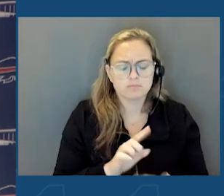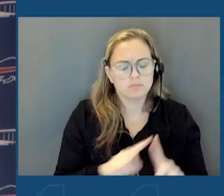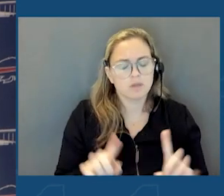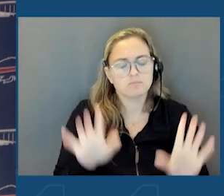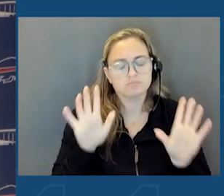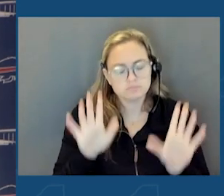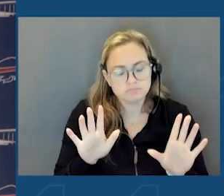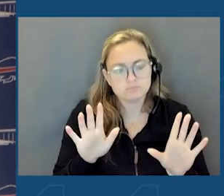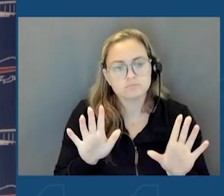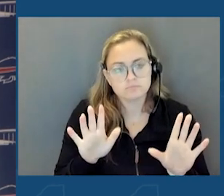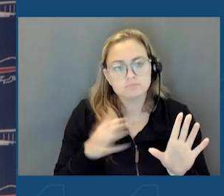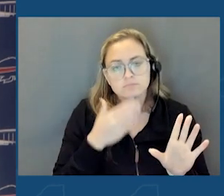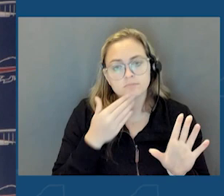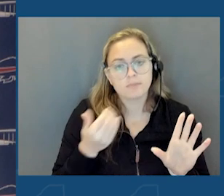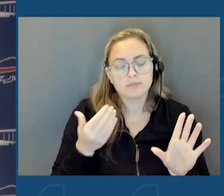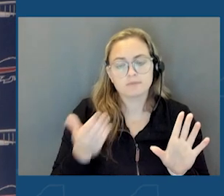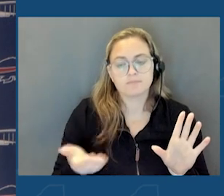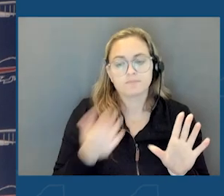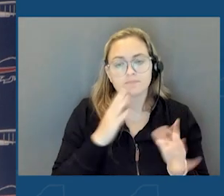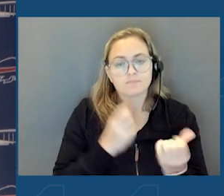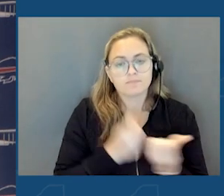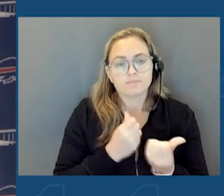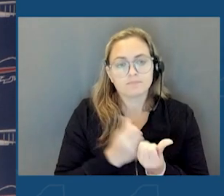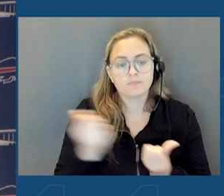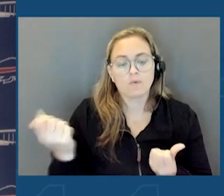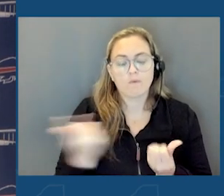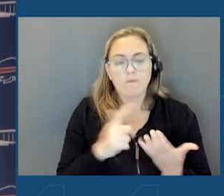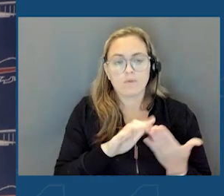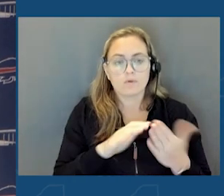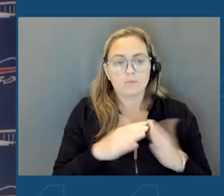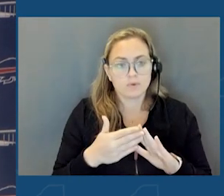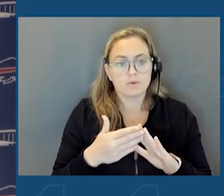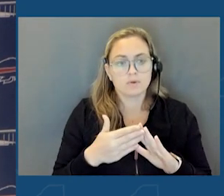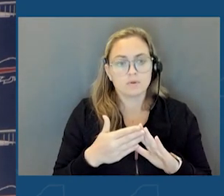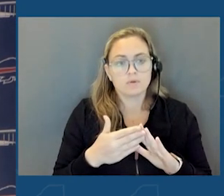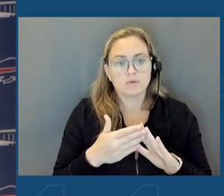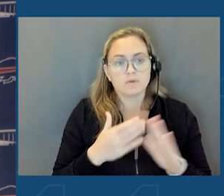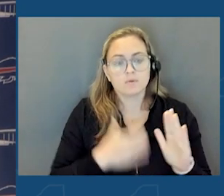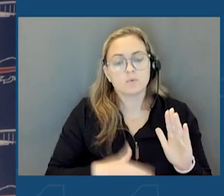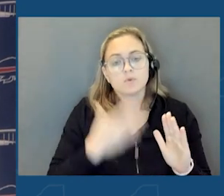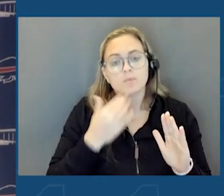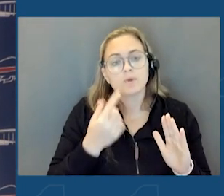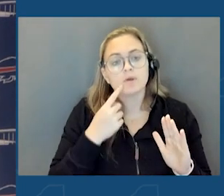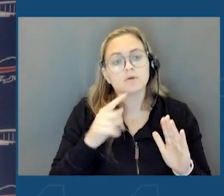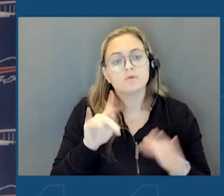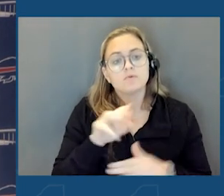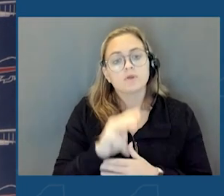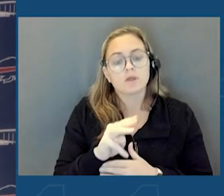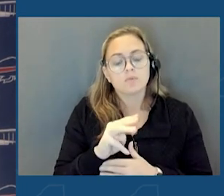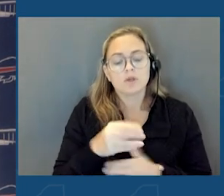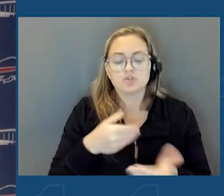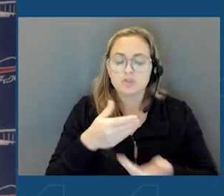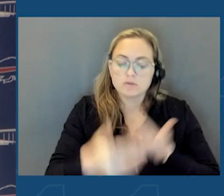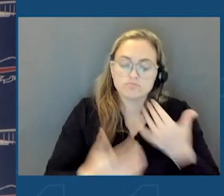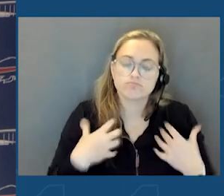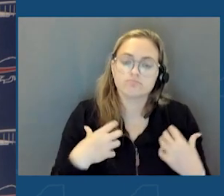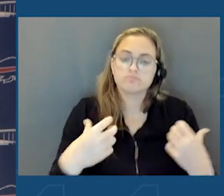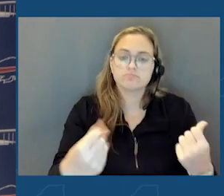my best on behalf of all of the community as we wish the best for Kim on her road for recovery.